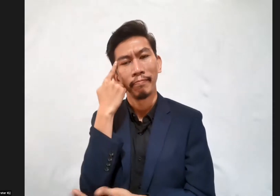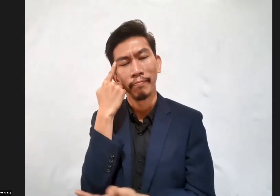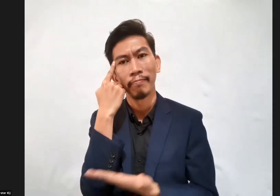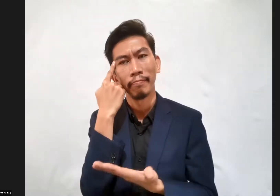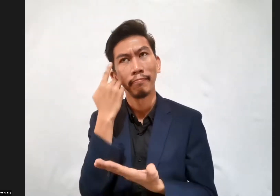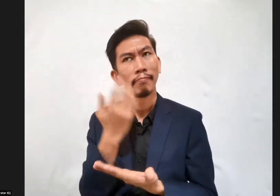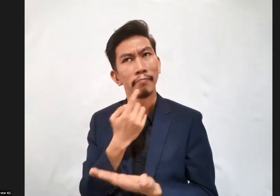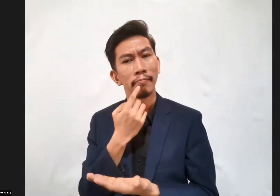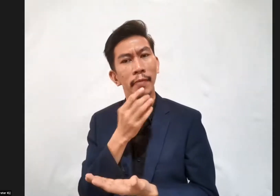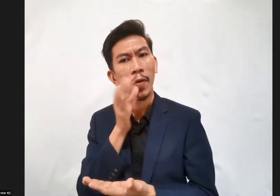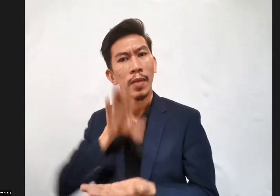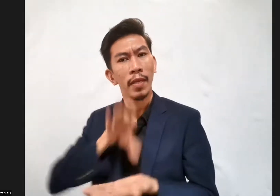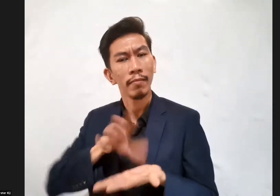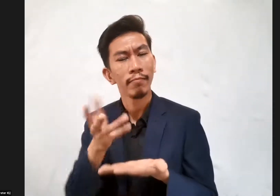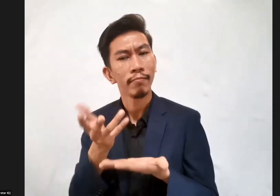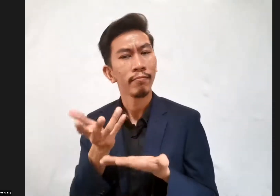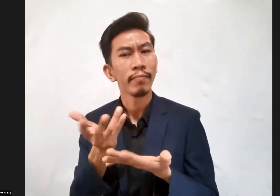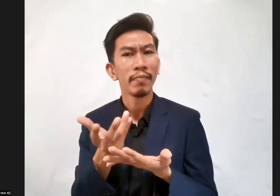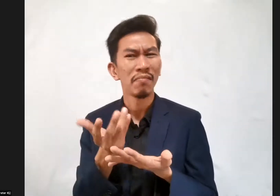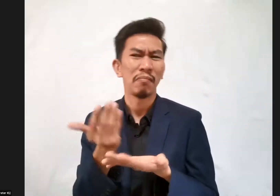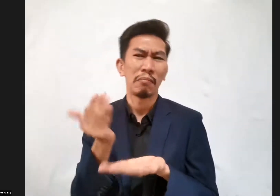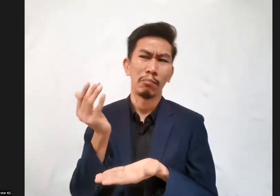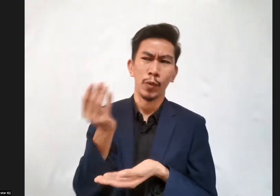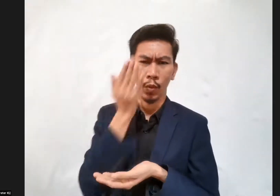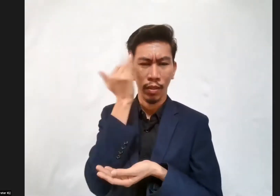comment on that, it's probably a little low.